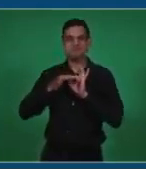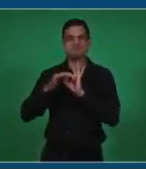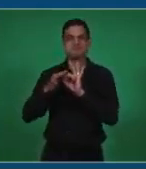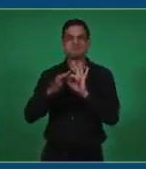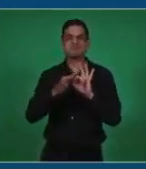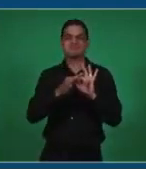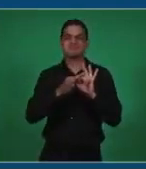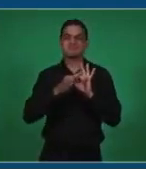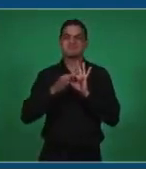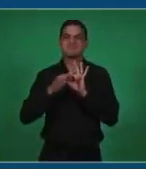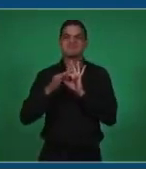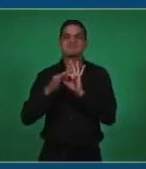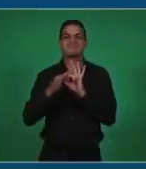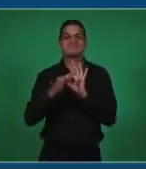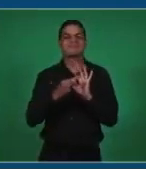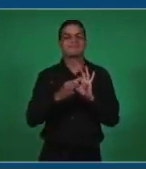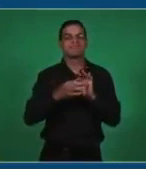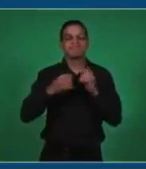O Jesus,